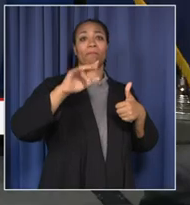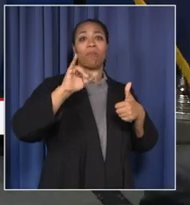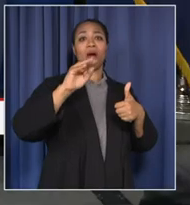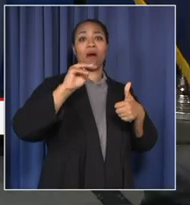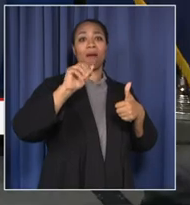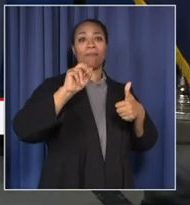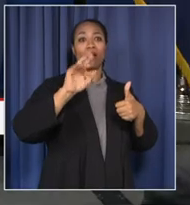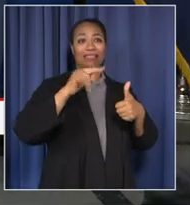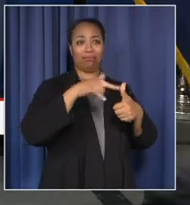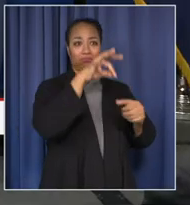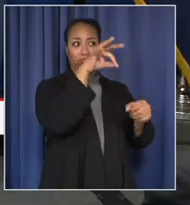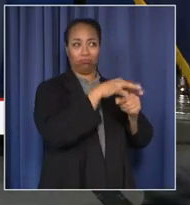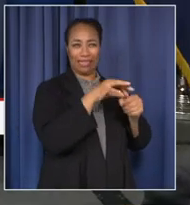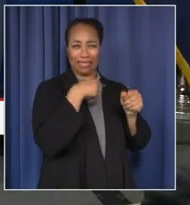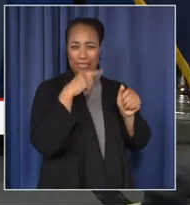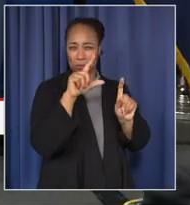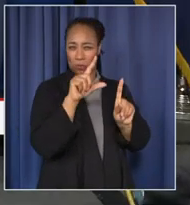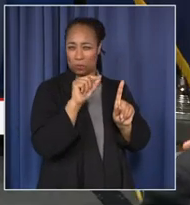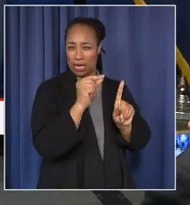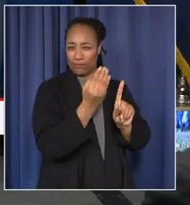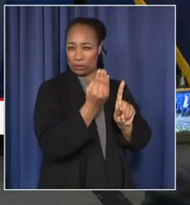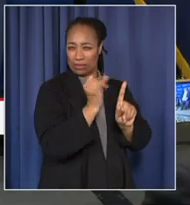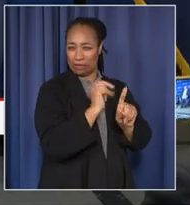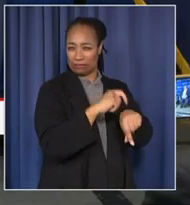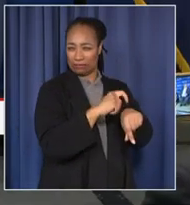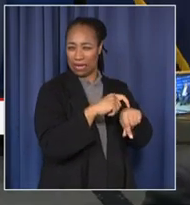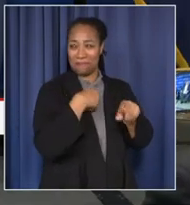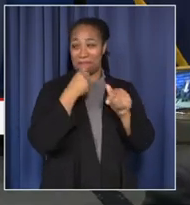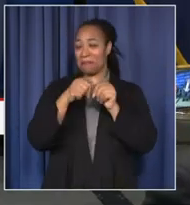fantastic. Yeah, I did.